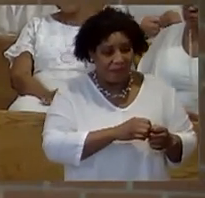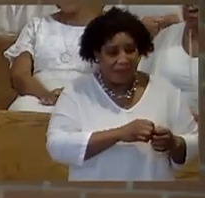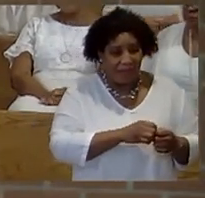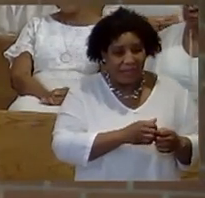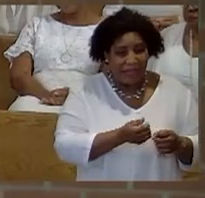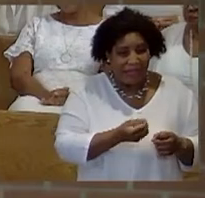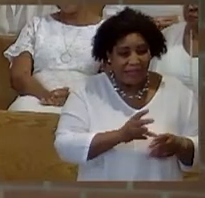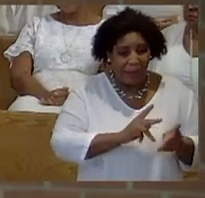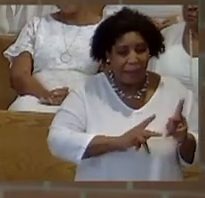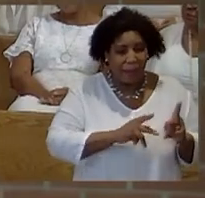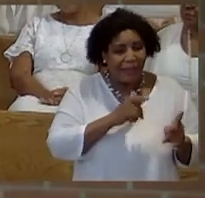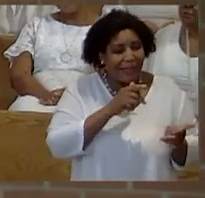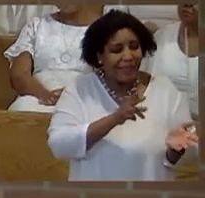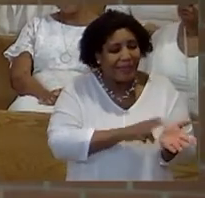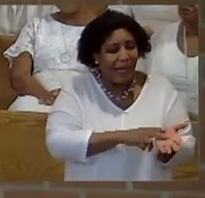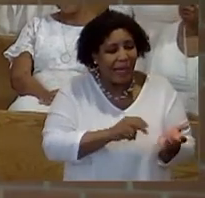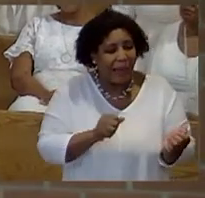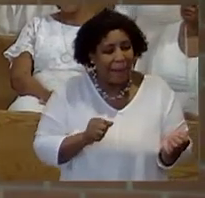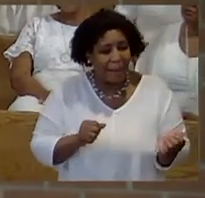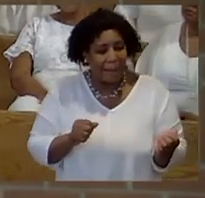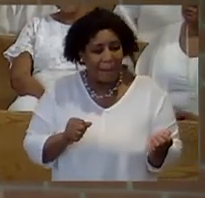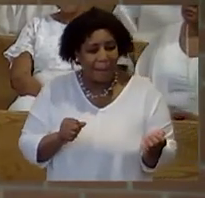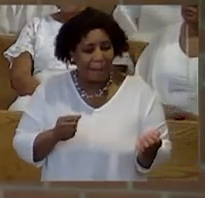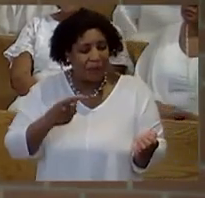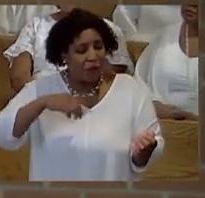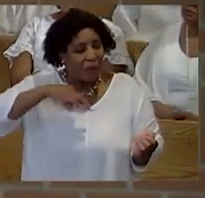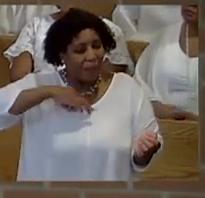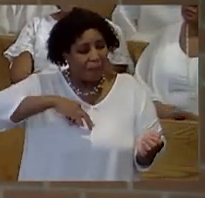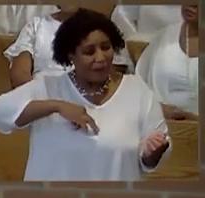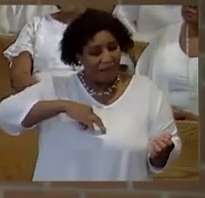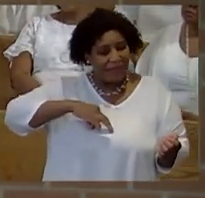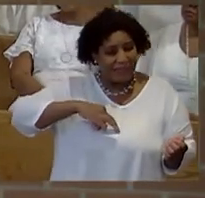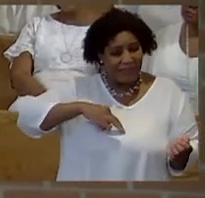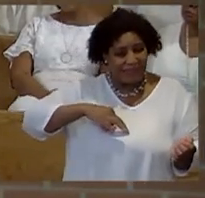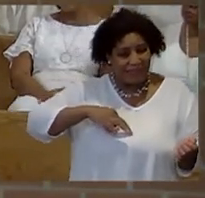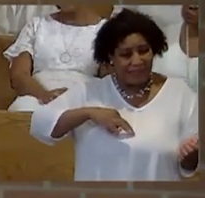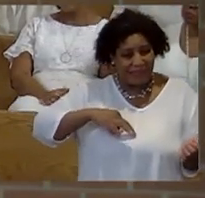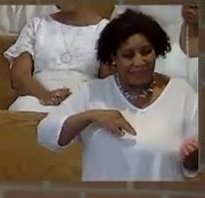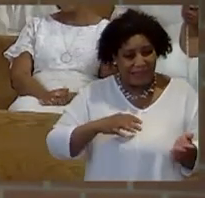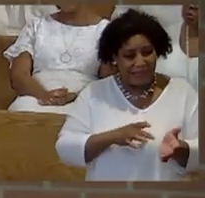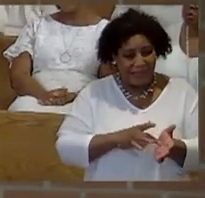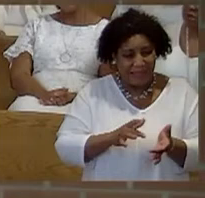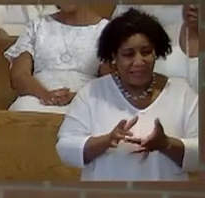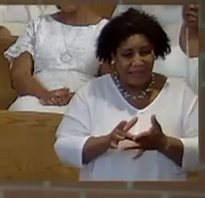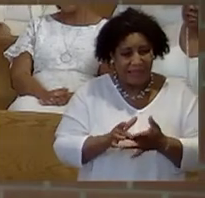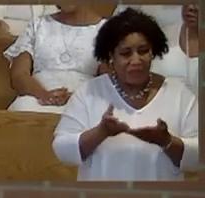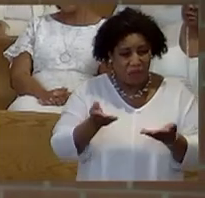Some of us have not signed up for the benefits that Jesus